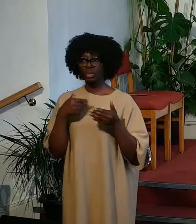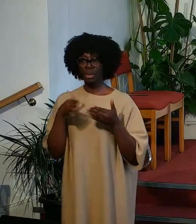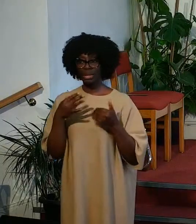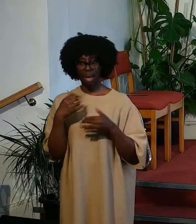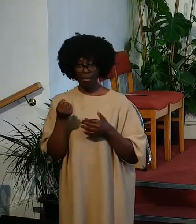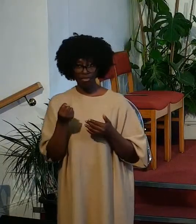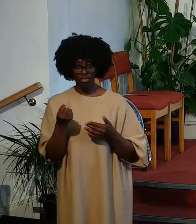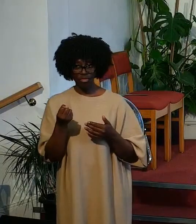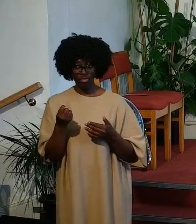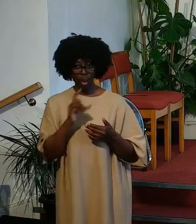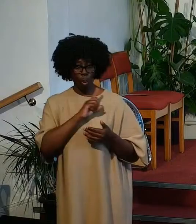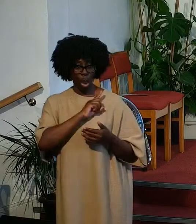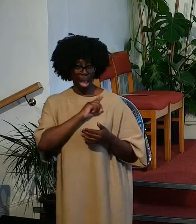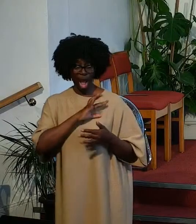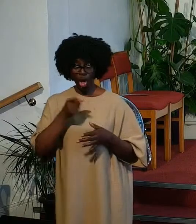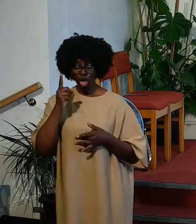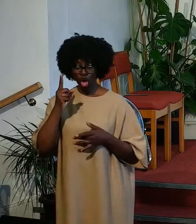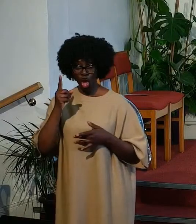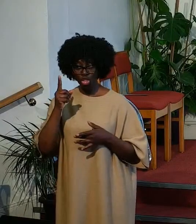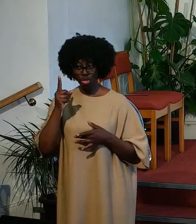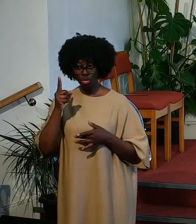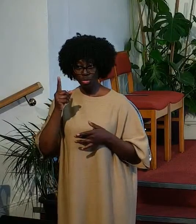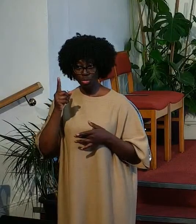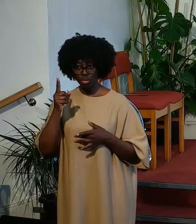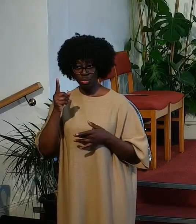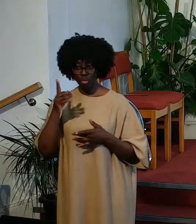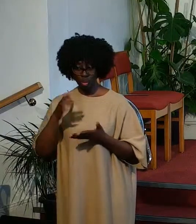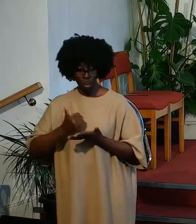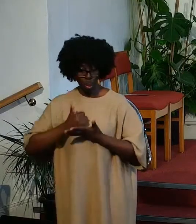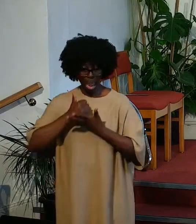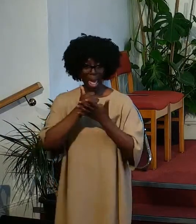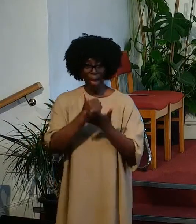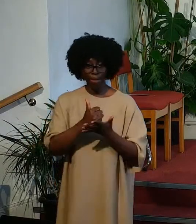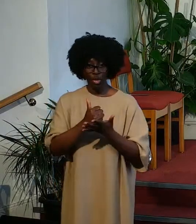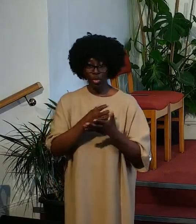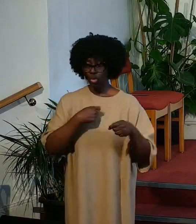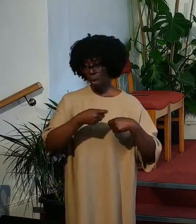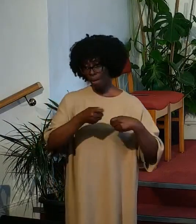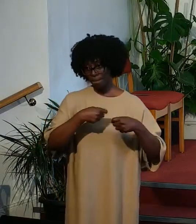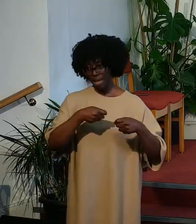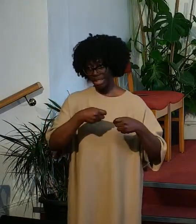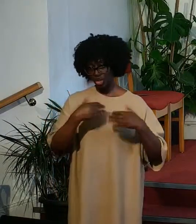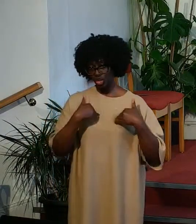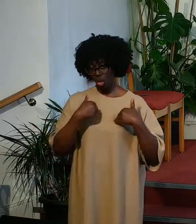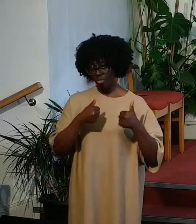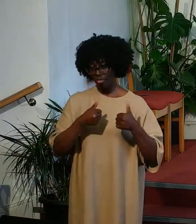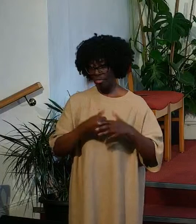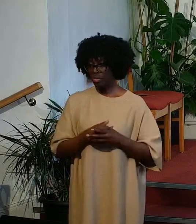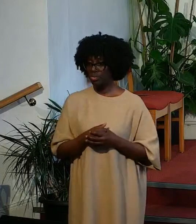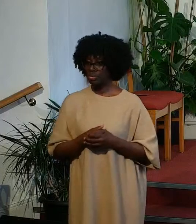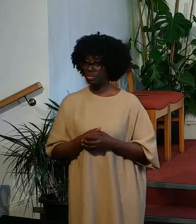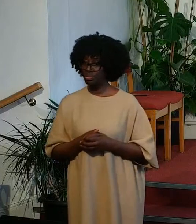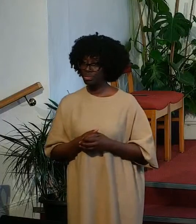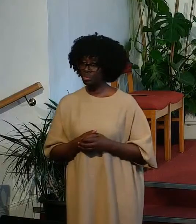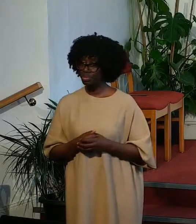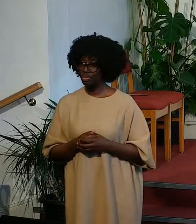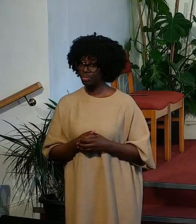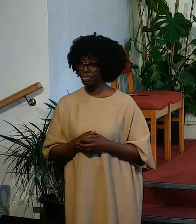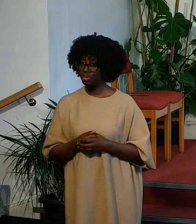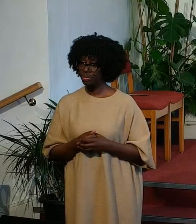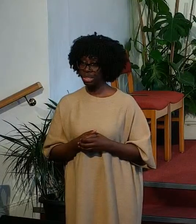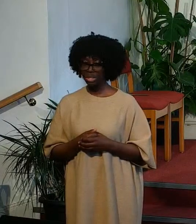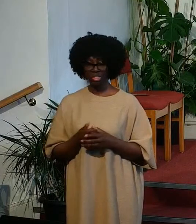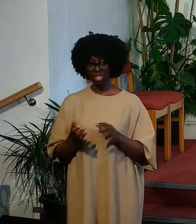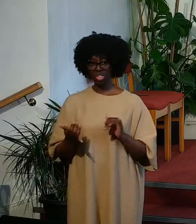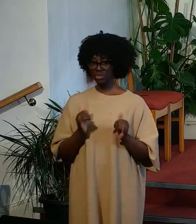God will still give you the grace to deal with it. Okay, because it's not something that you prepare